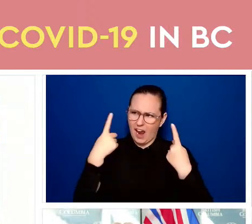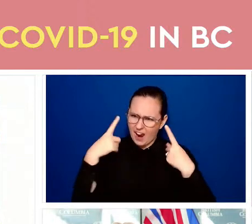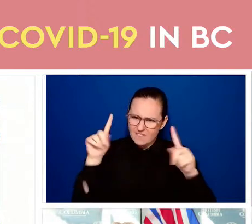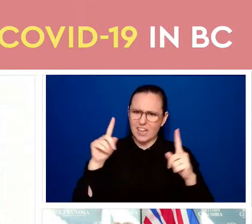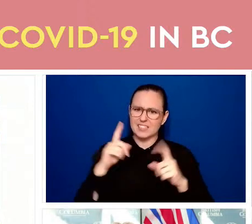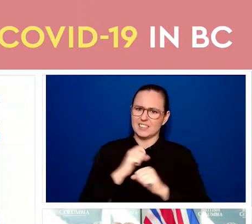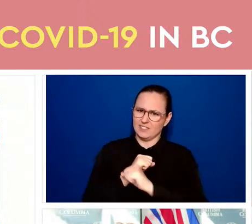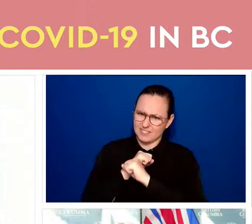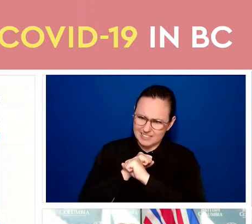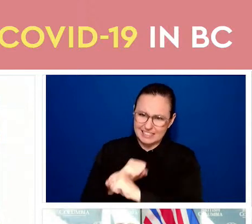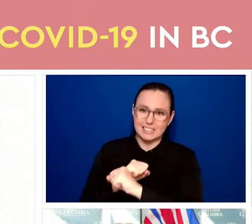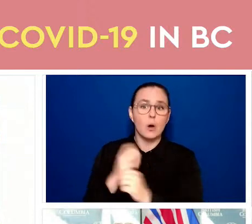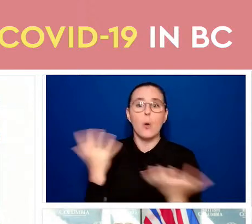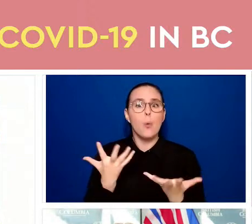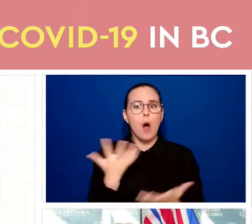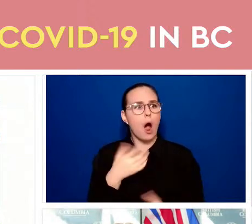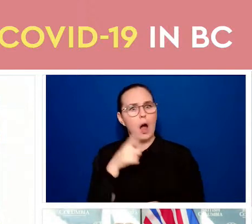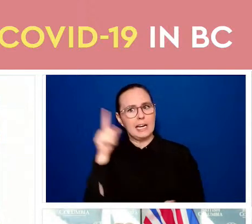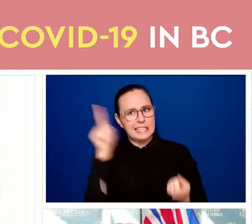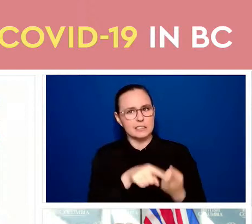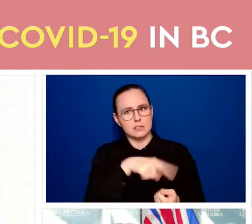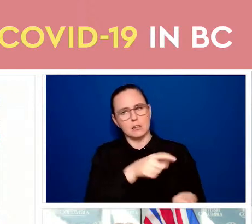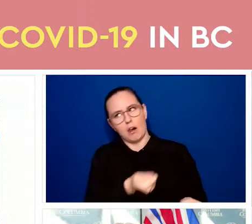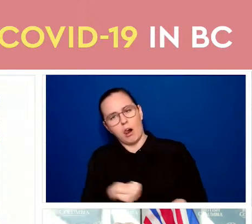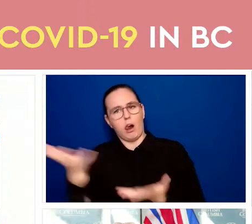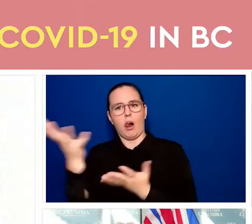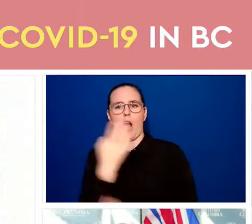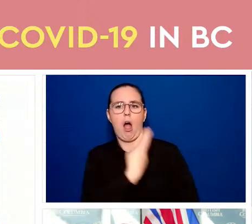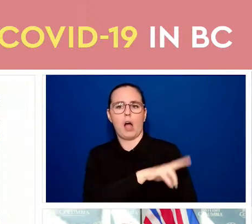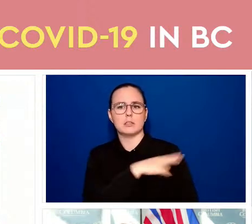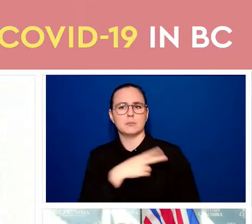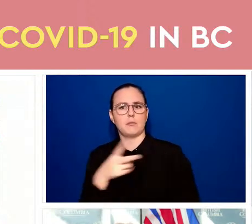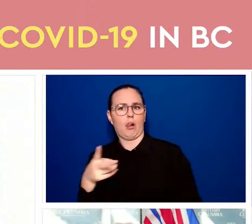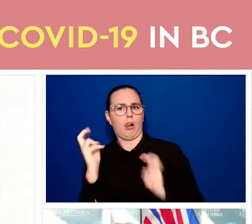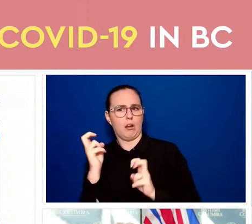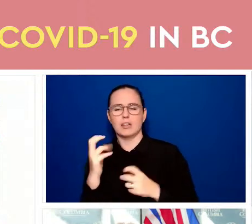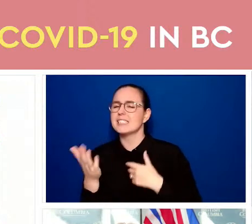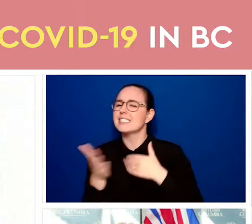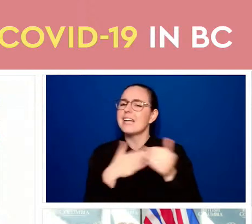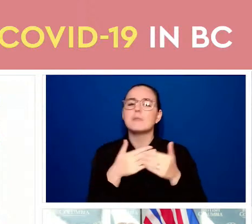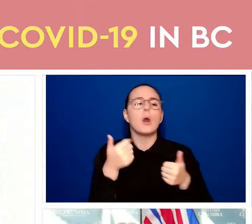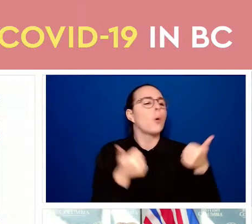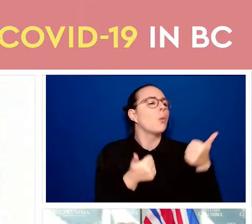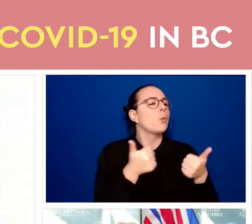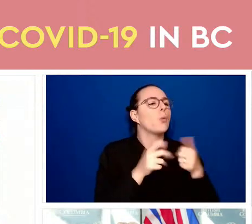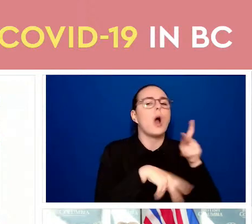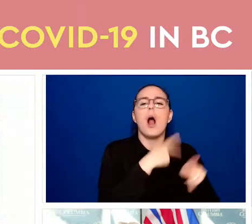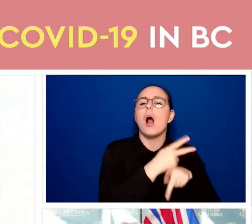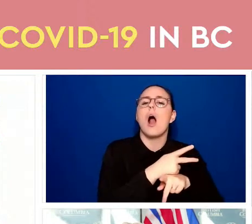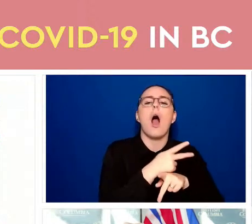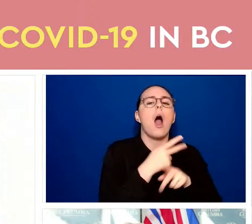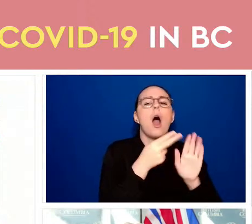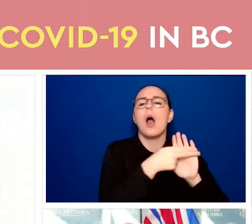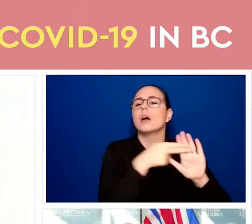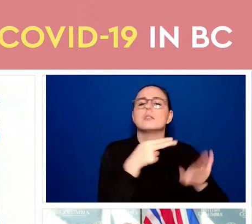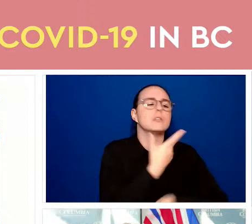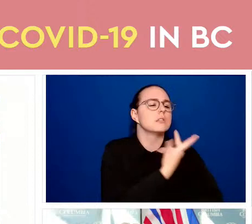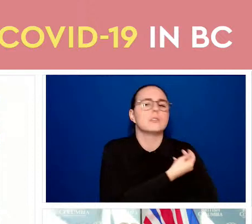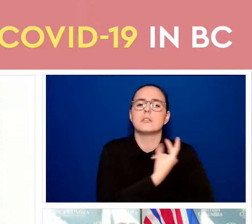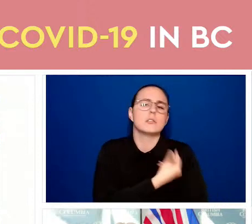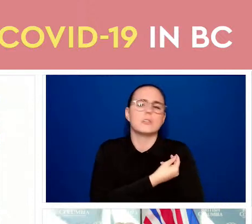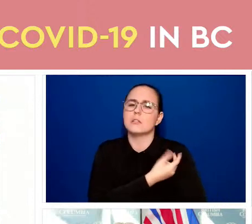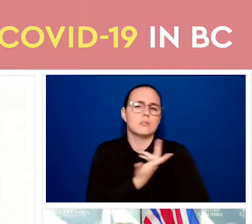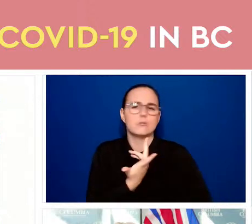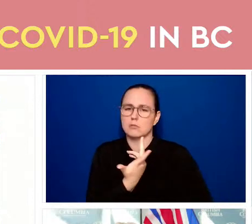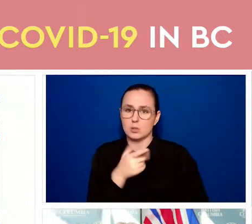hospitalizations with all of the combinations that we have. This is important, and it's good news. It tells us that whether you got